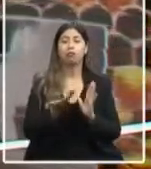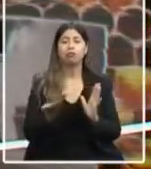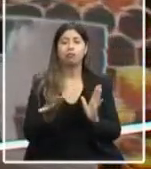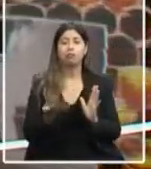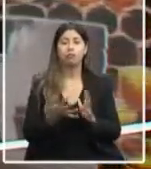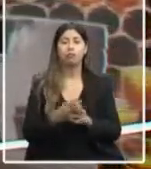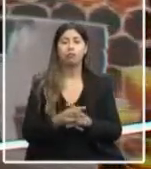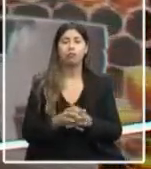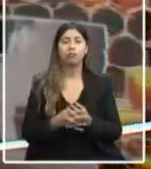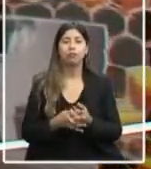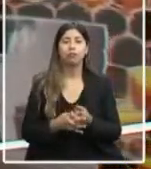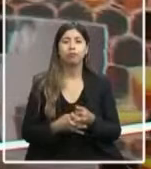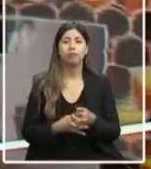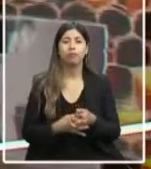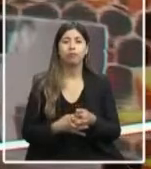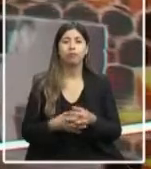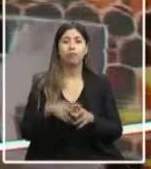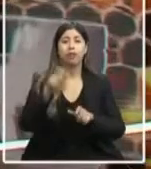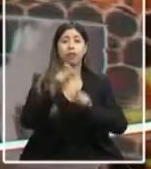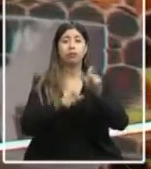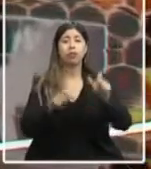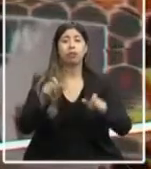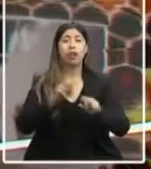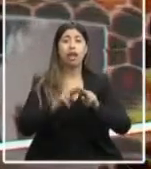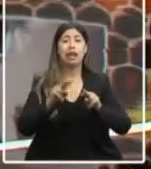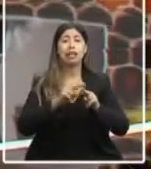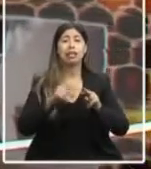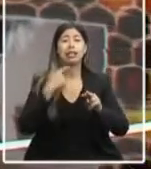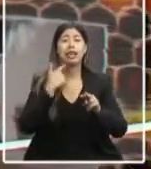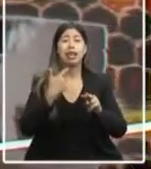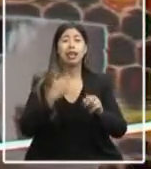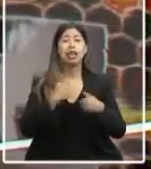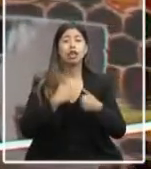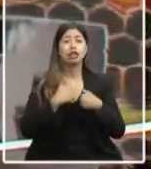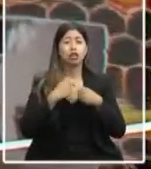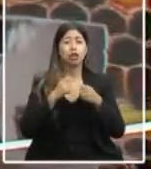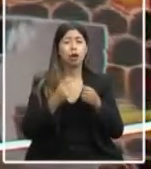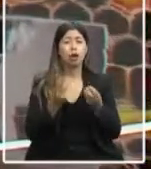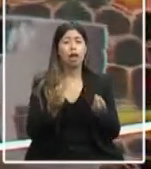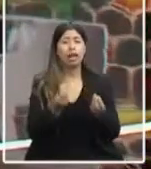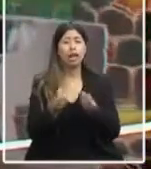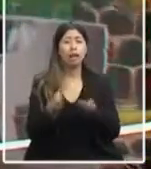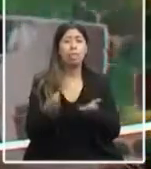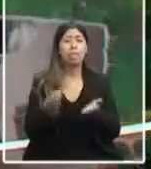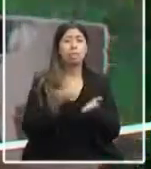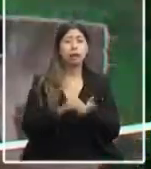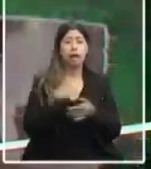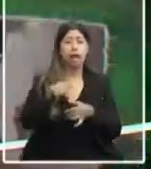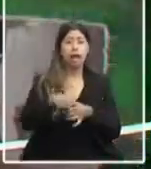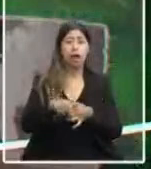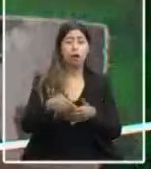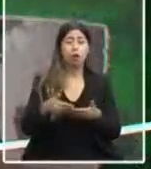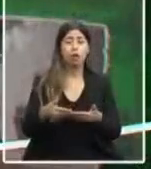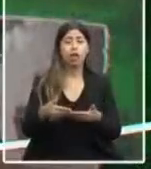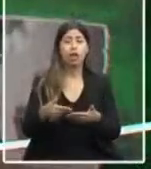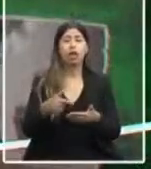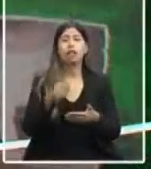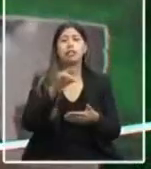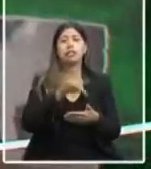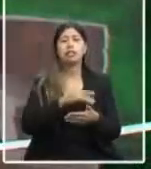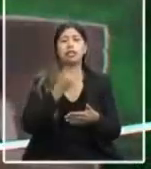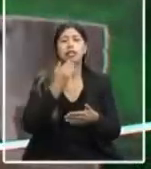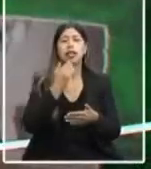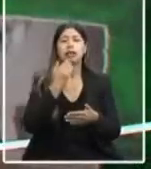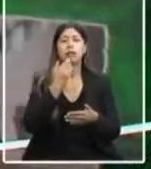wealthier today? And so is Chile wealthier on a per capita basis? But now wealth should include nature as well,